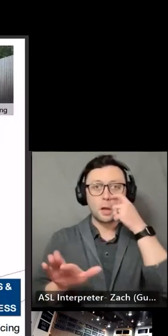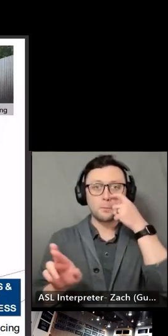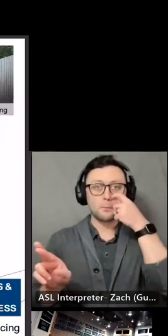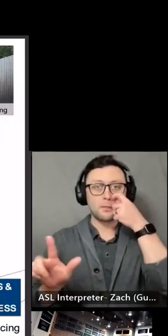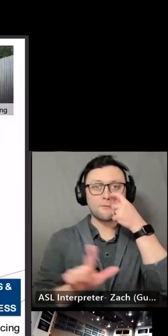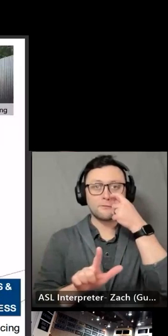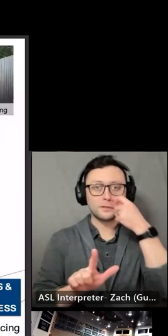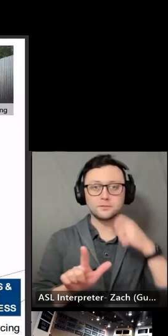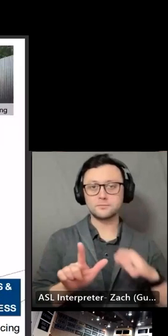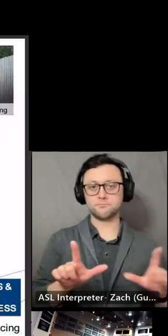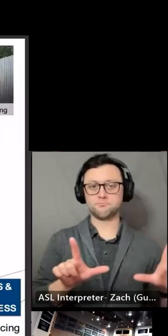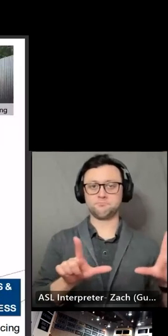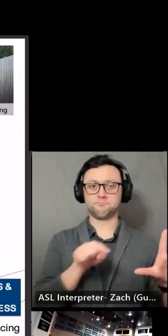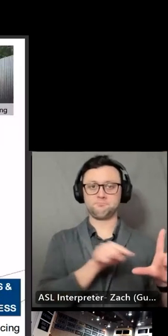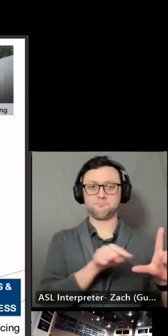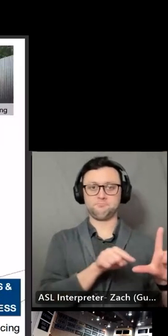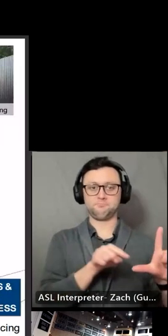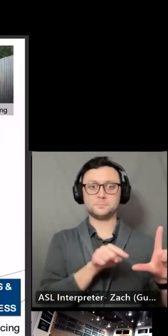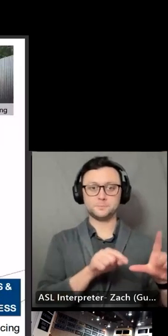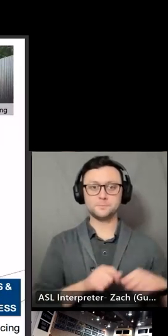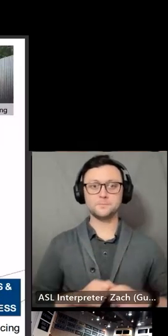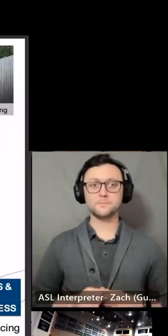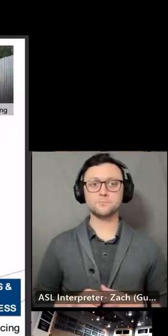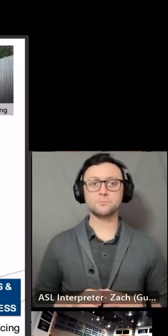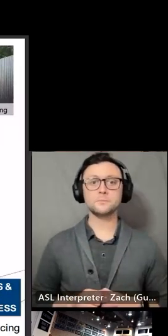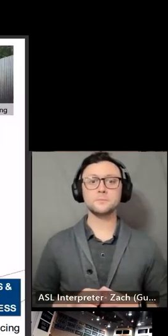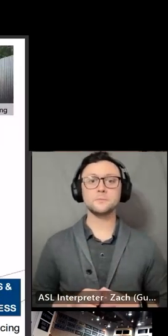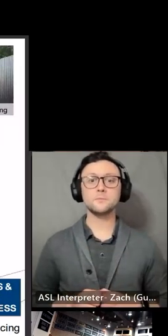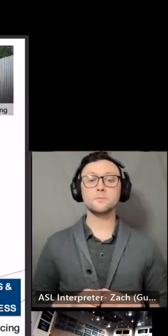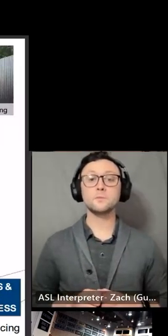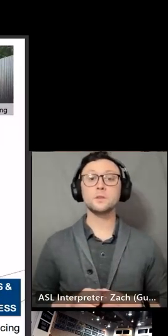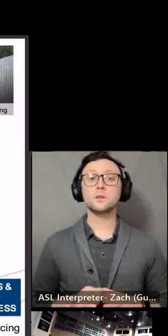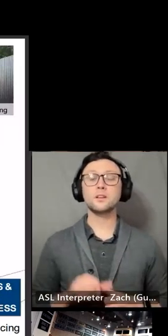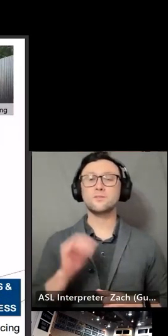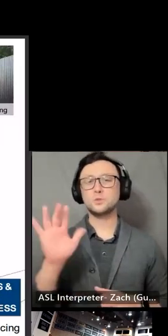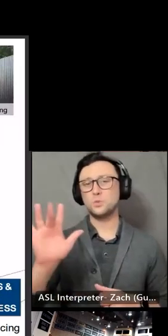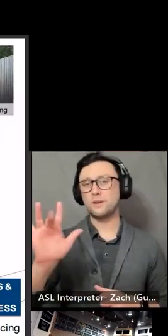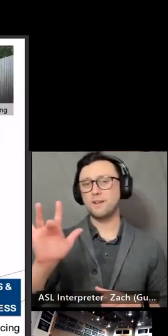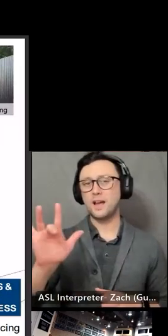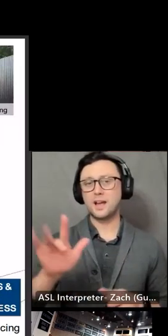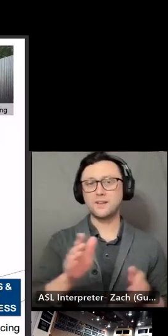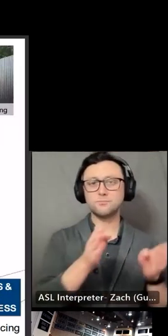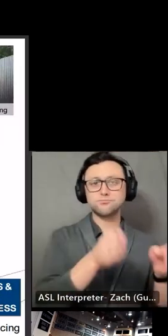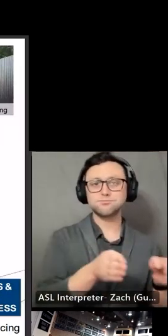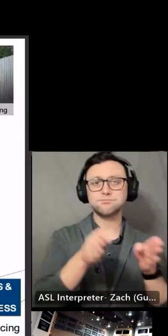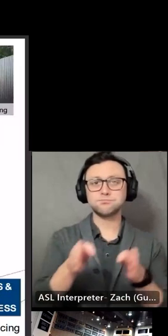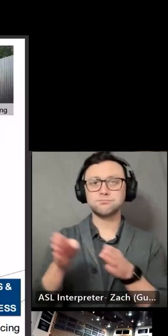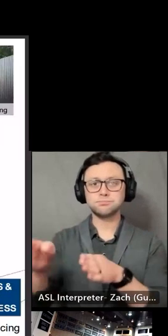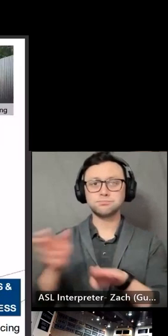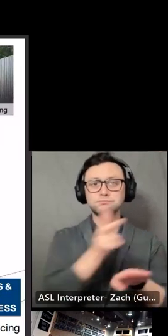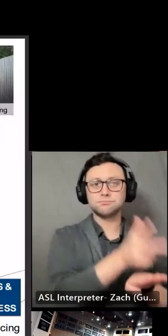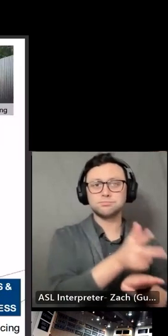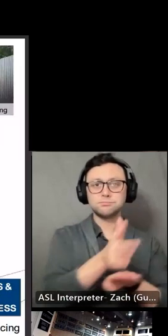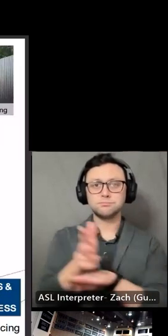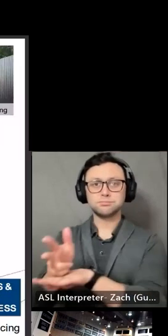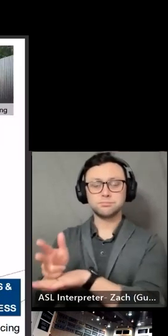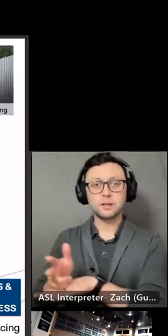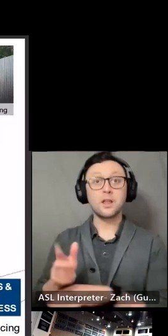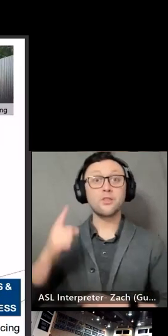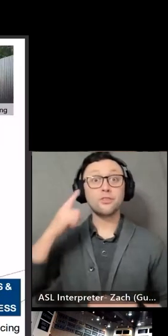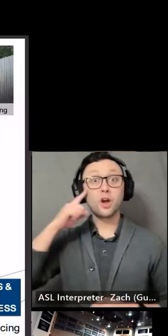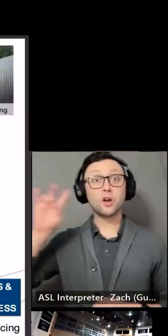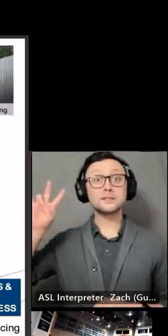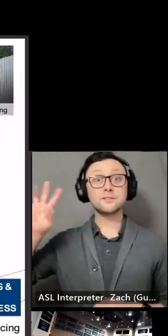the site. It's 25 spaces. We actually originally had planned for this parking lot to be 75 spaces,